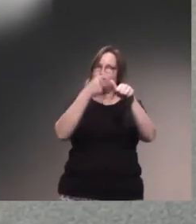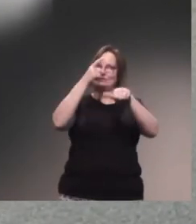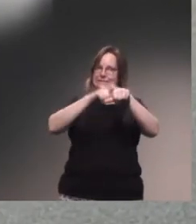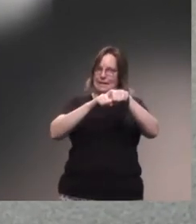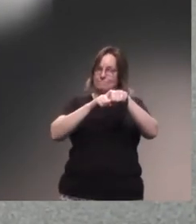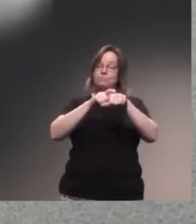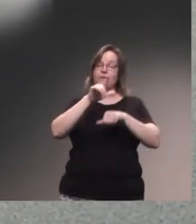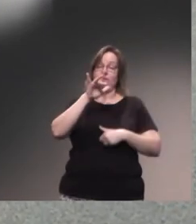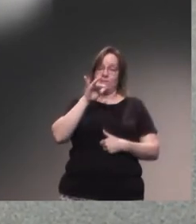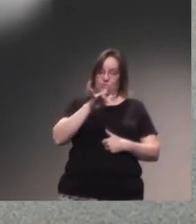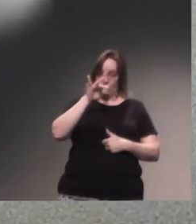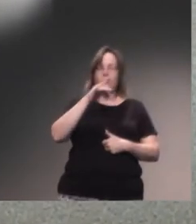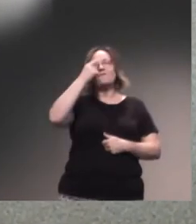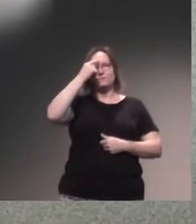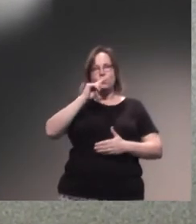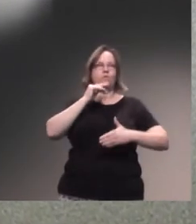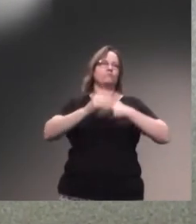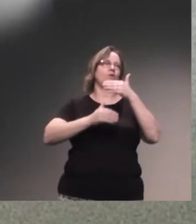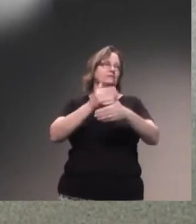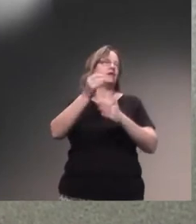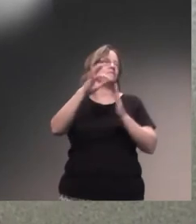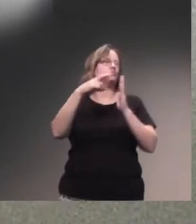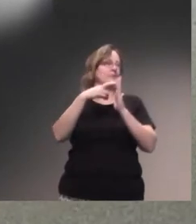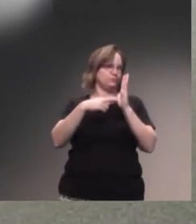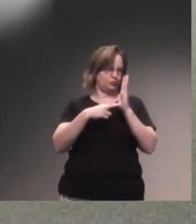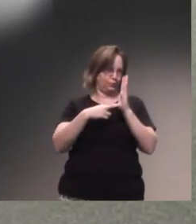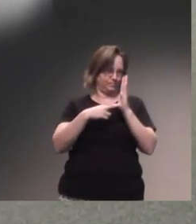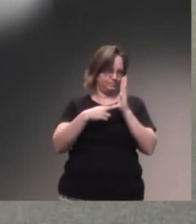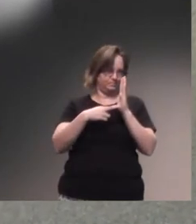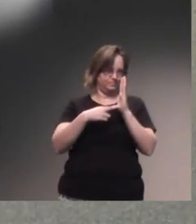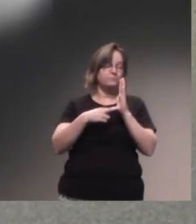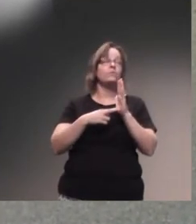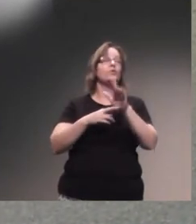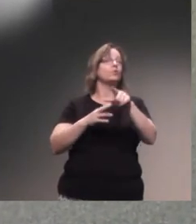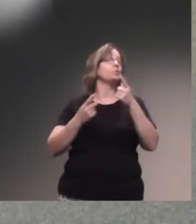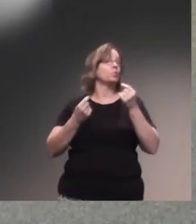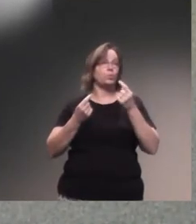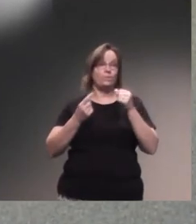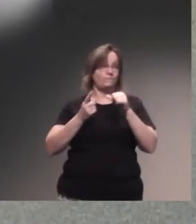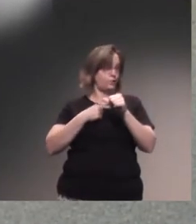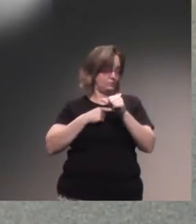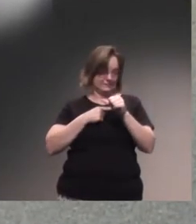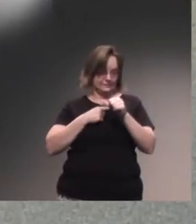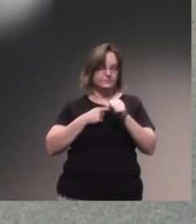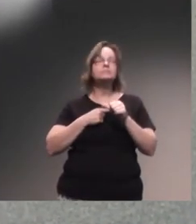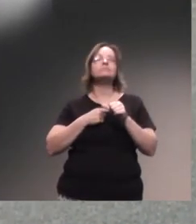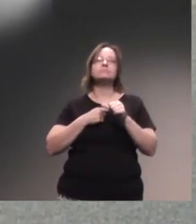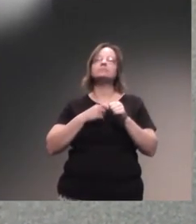you need to go through. After that, it's much simpler. So, the first thing you need to do is